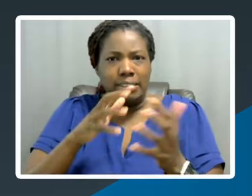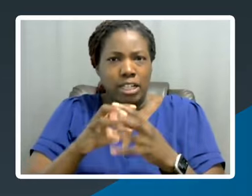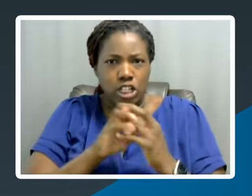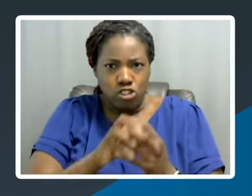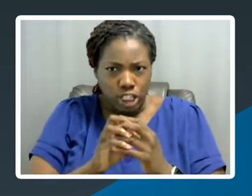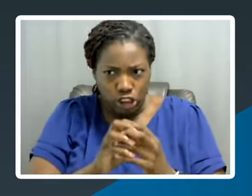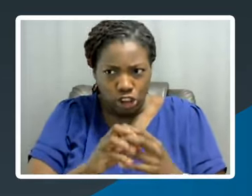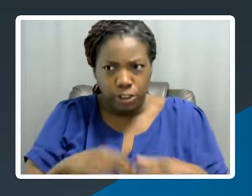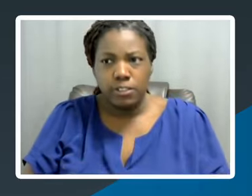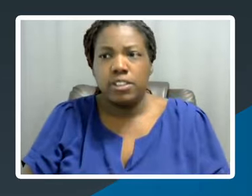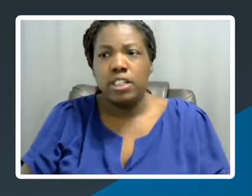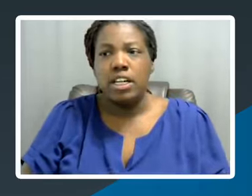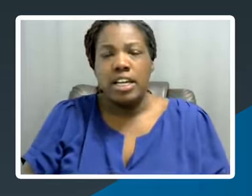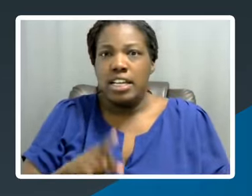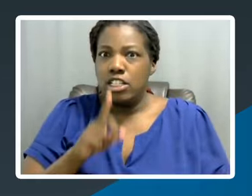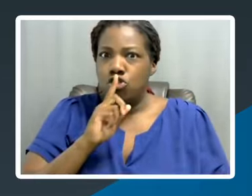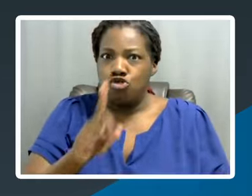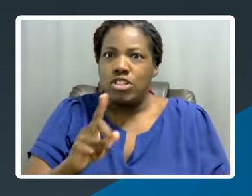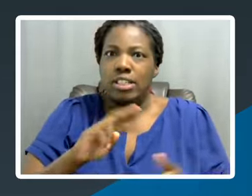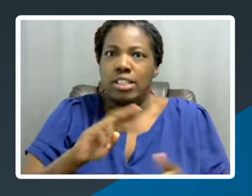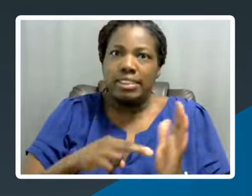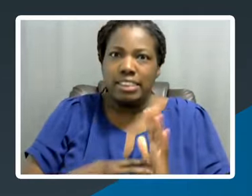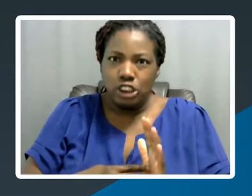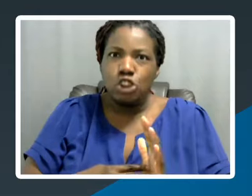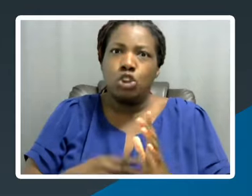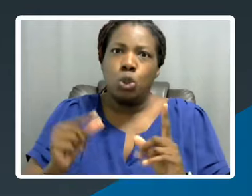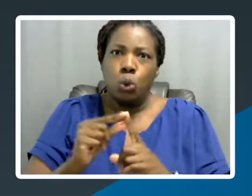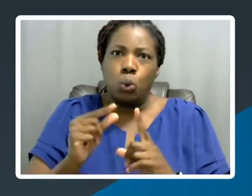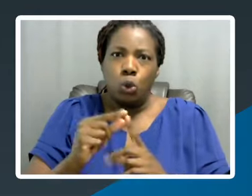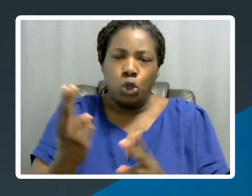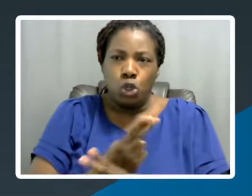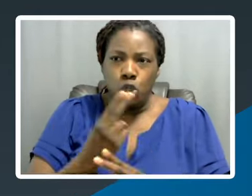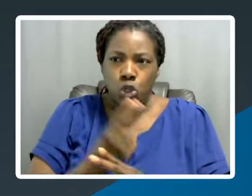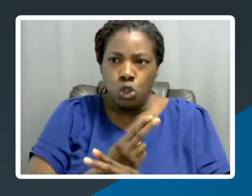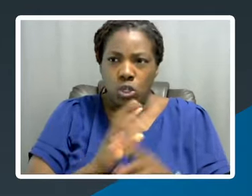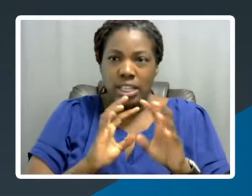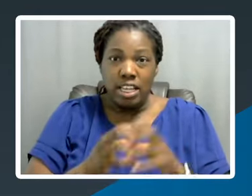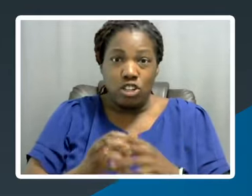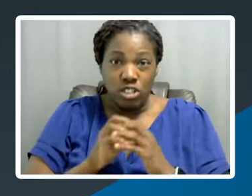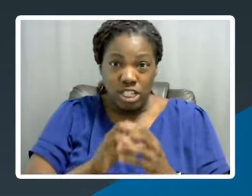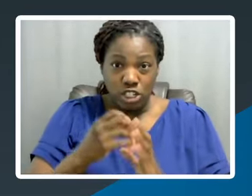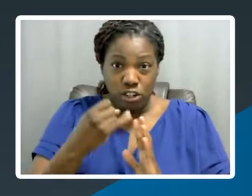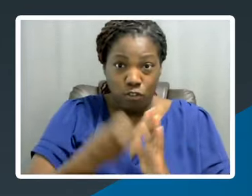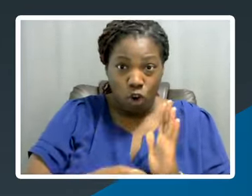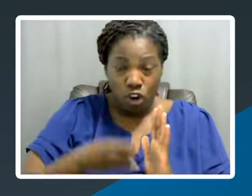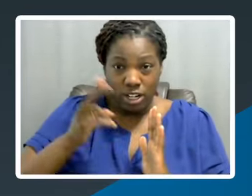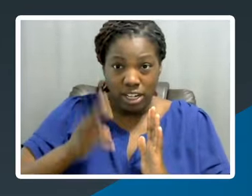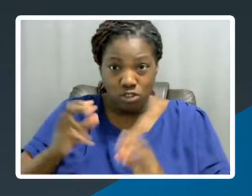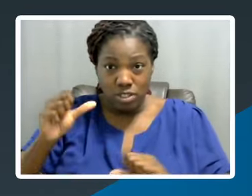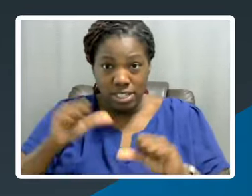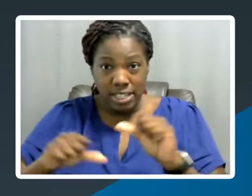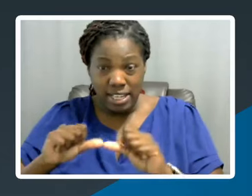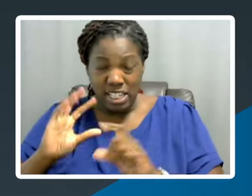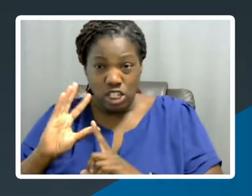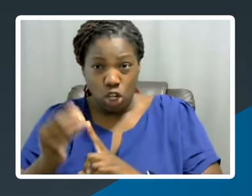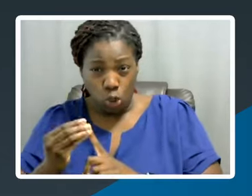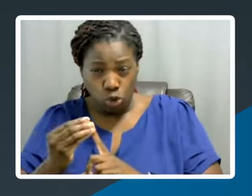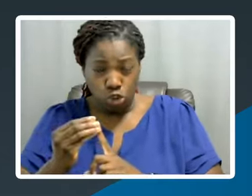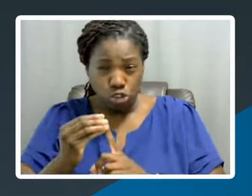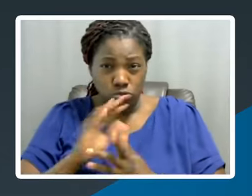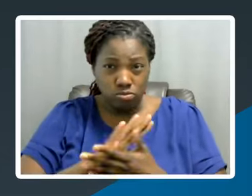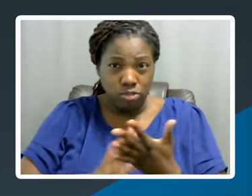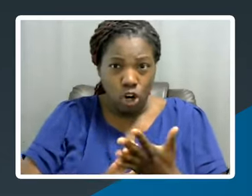play on words here. So the first one, the intersections of art, history, science, and culture are the disciplines